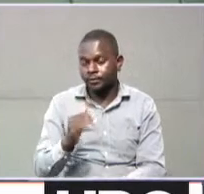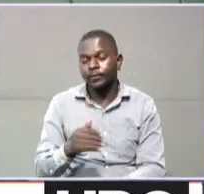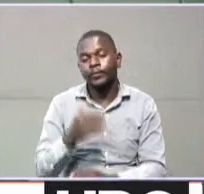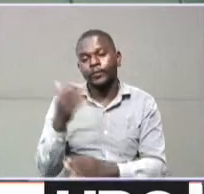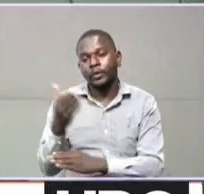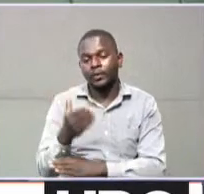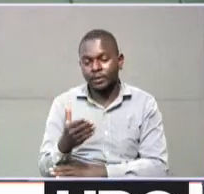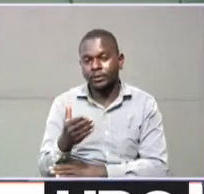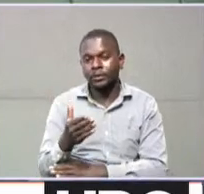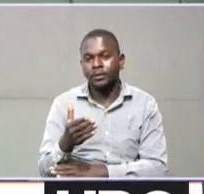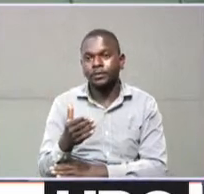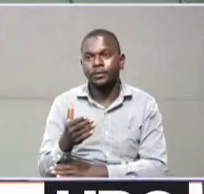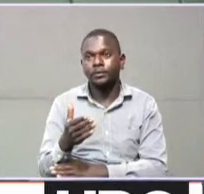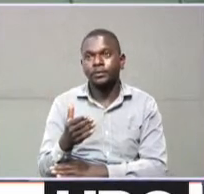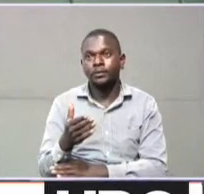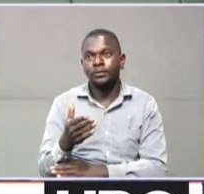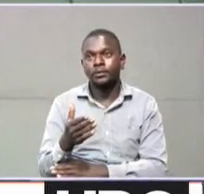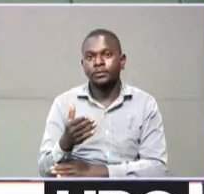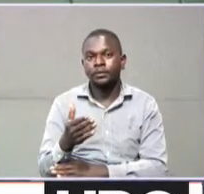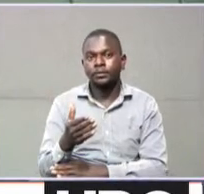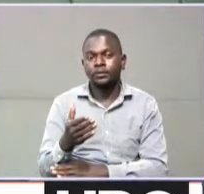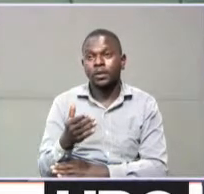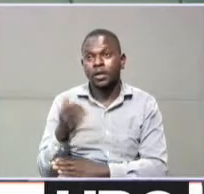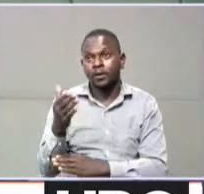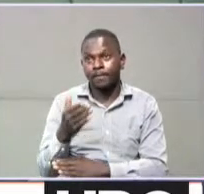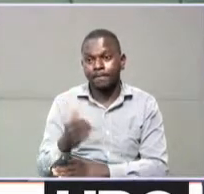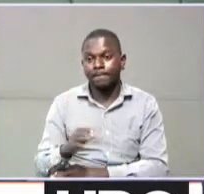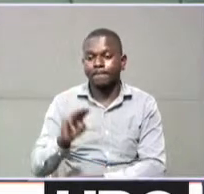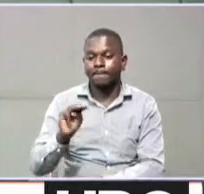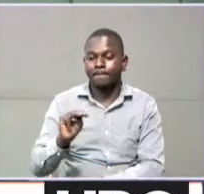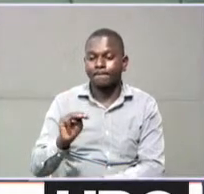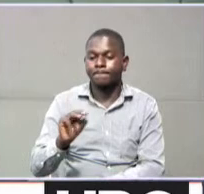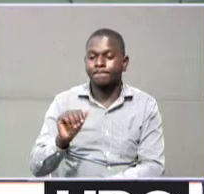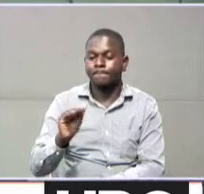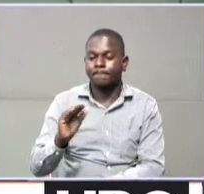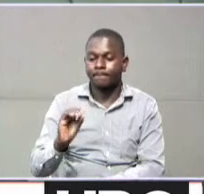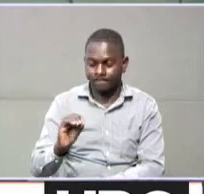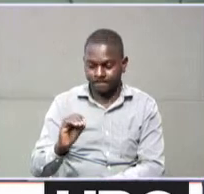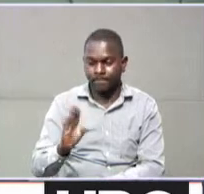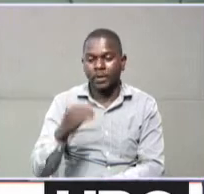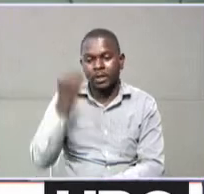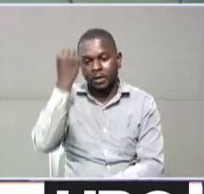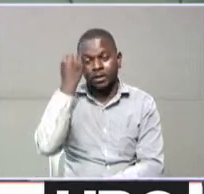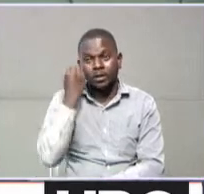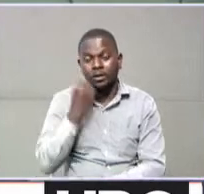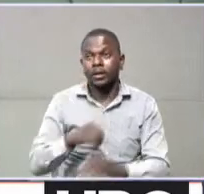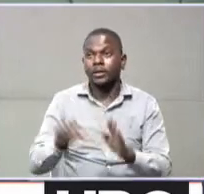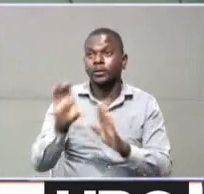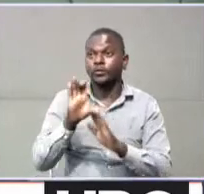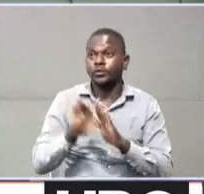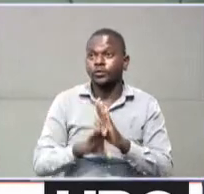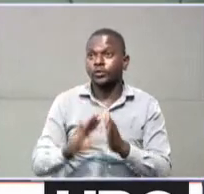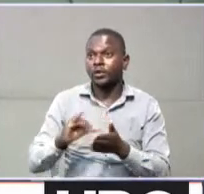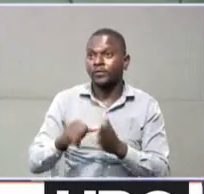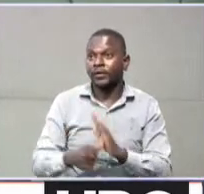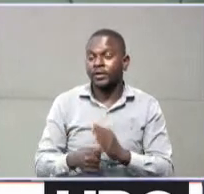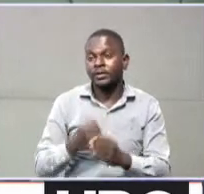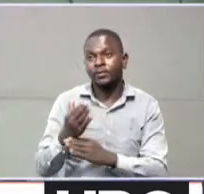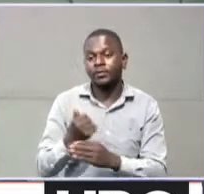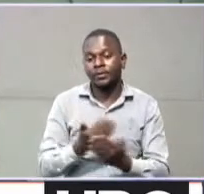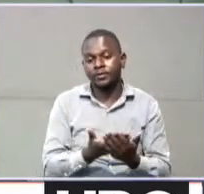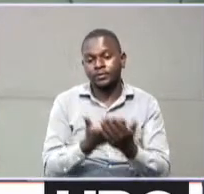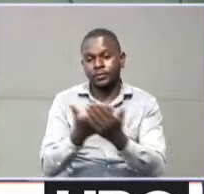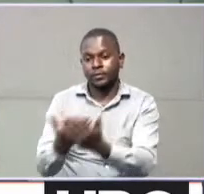minister minister nobody mao the justice and constitutional affairs minister lays on the